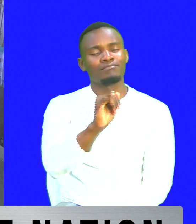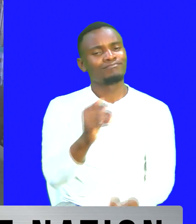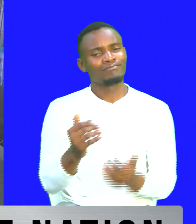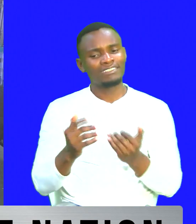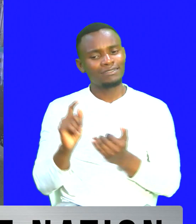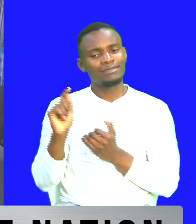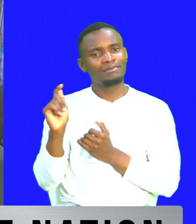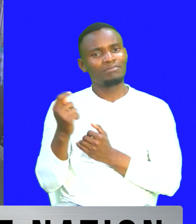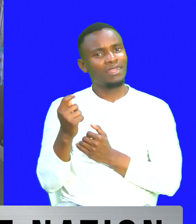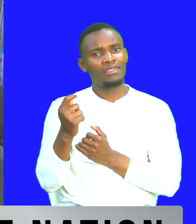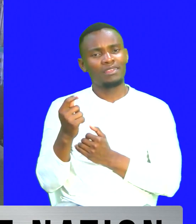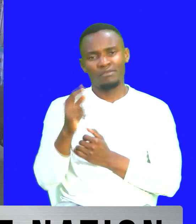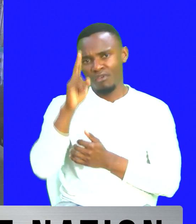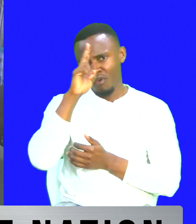if